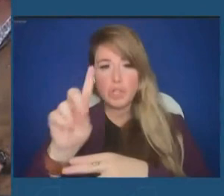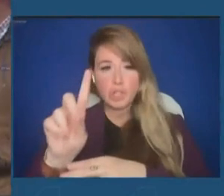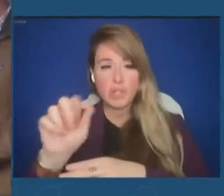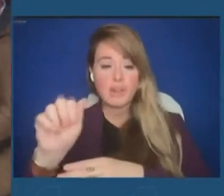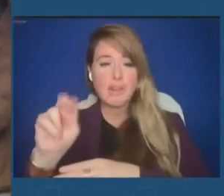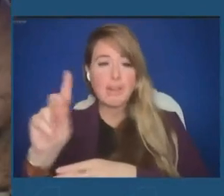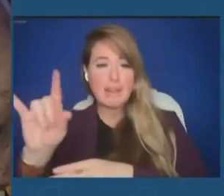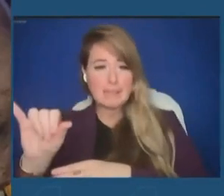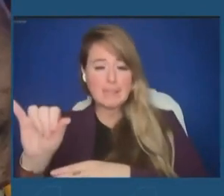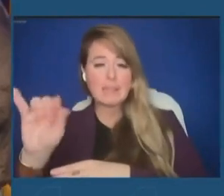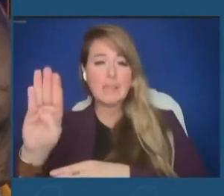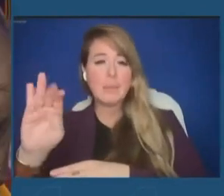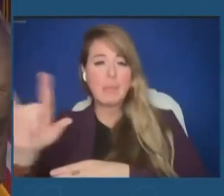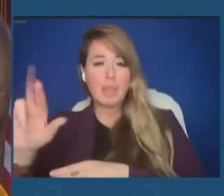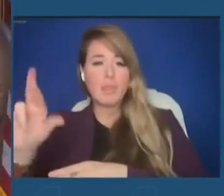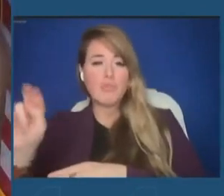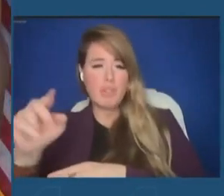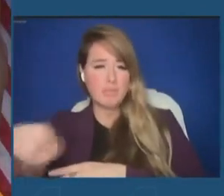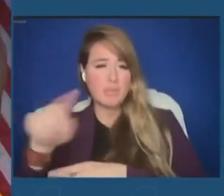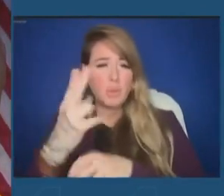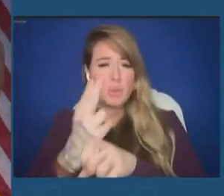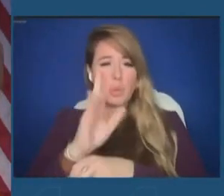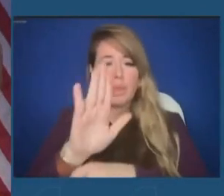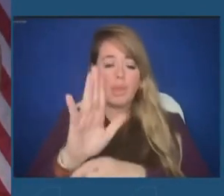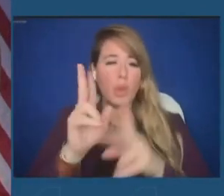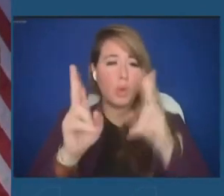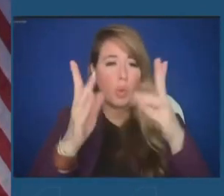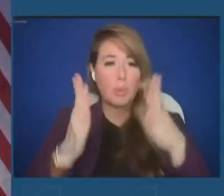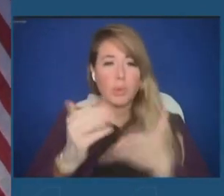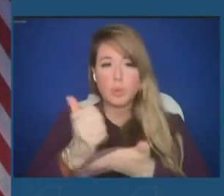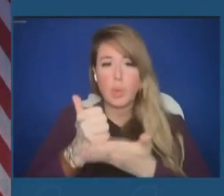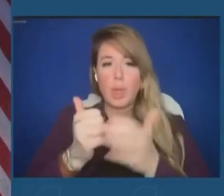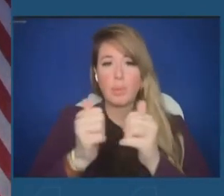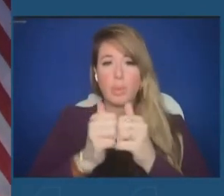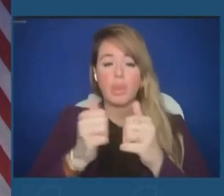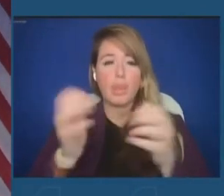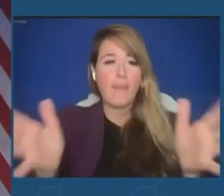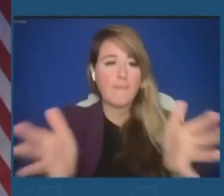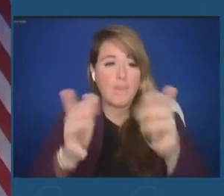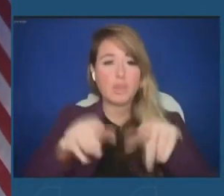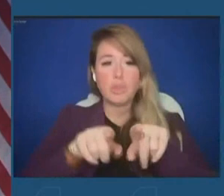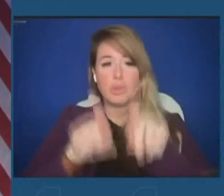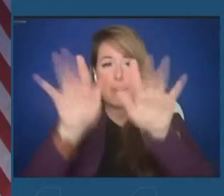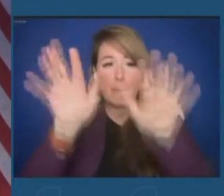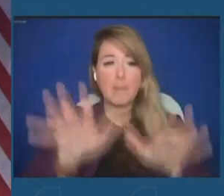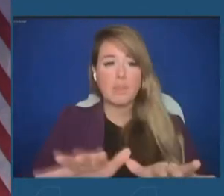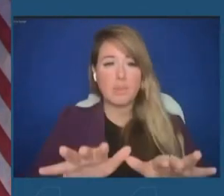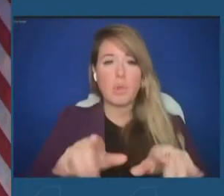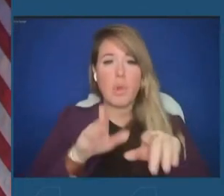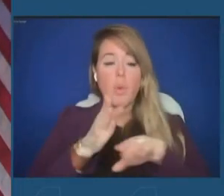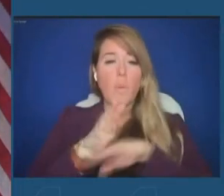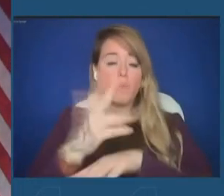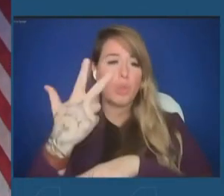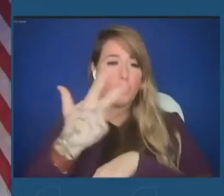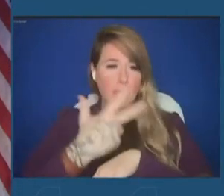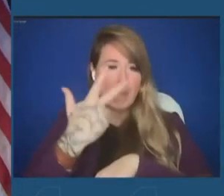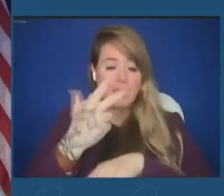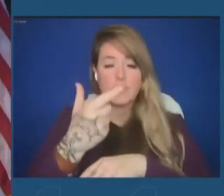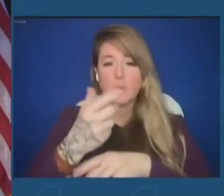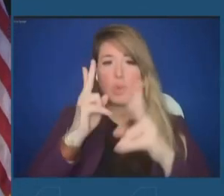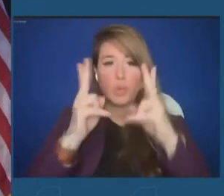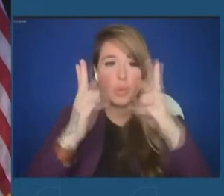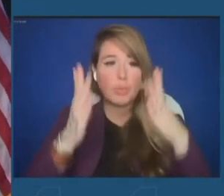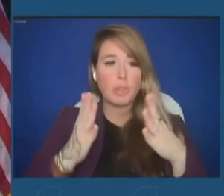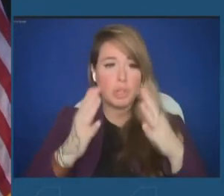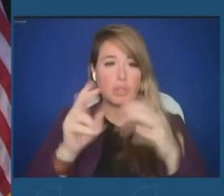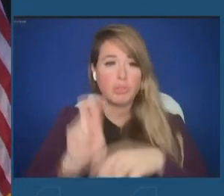Erie Snowseekers used their groomers to assist rescue efforts during the blizzard. Over the course of 3 days, the groomer traveled